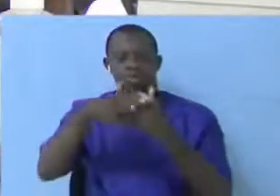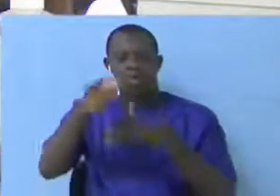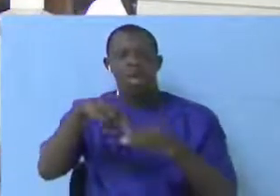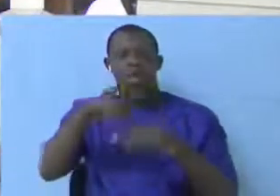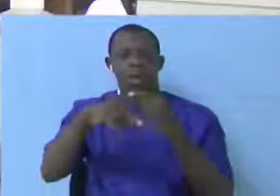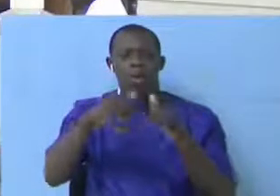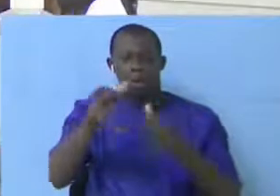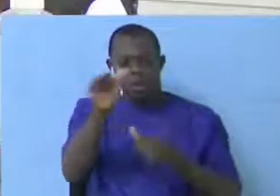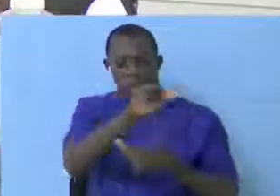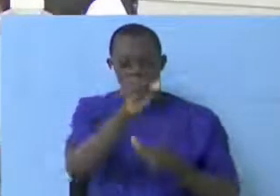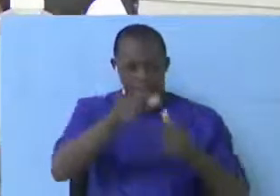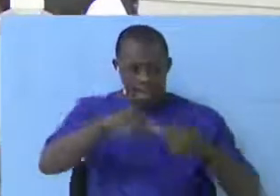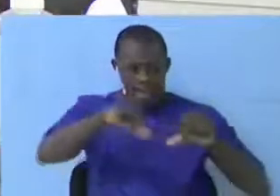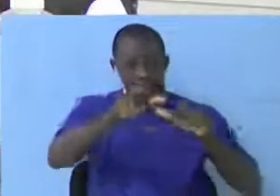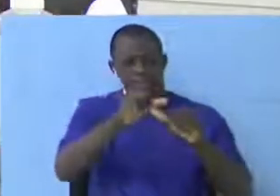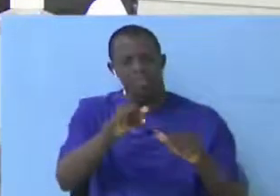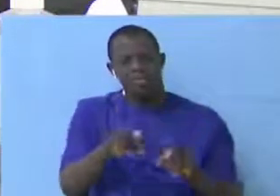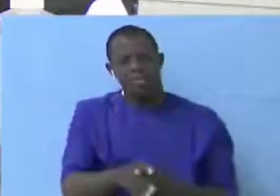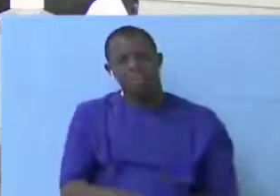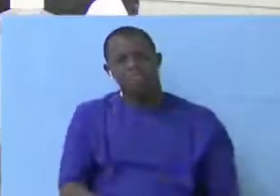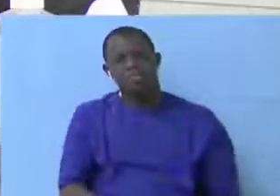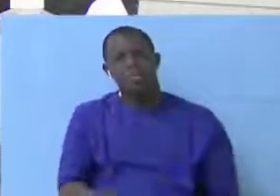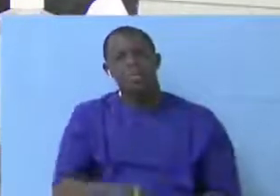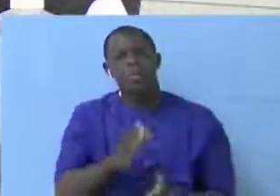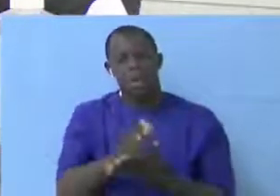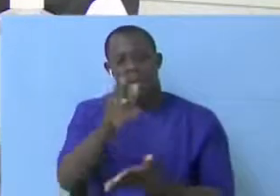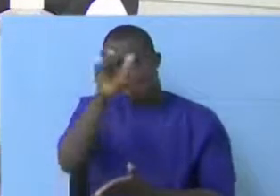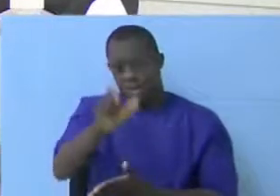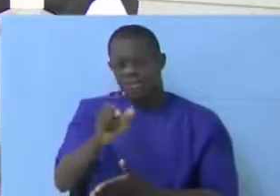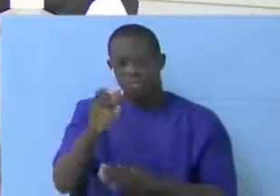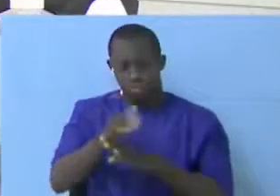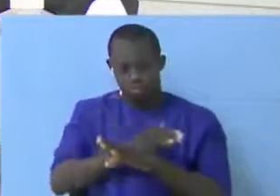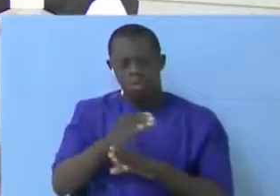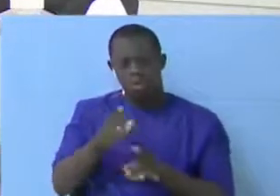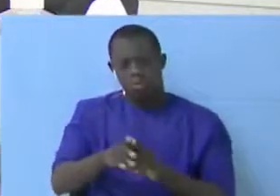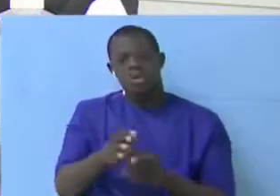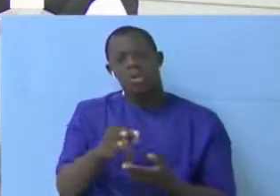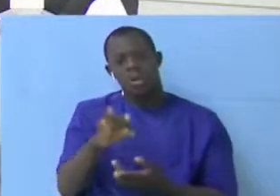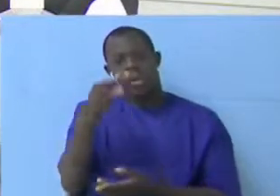but the picture was he was in Farafenye.